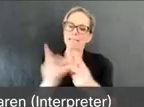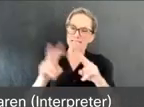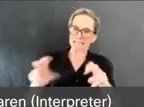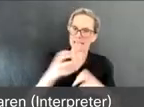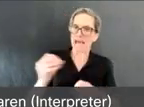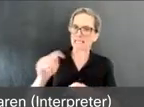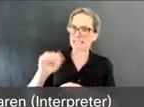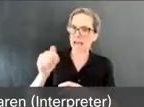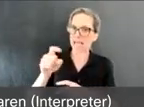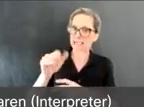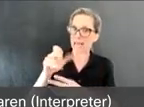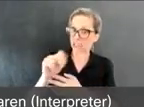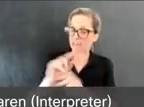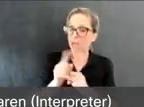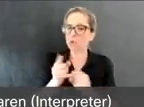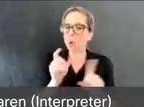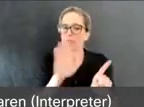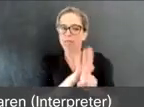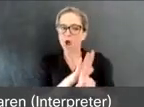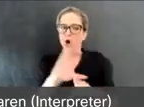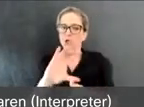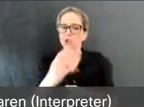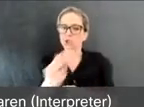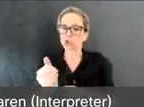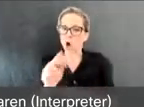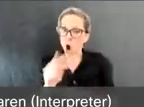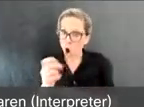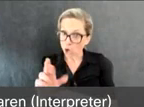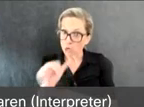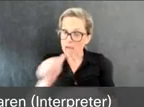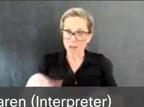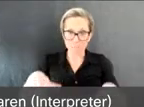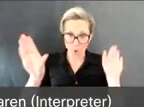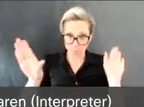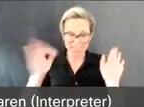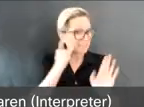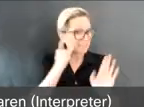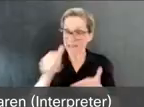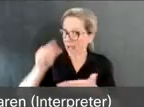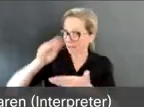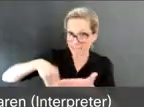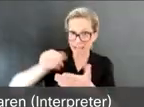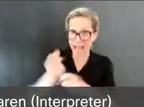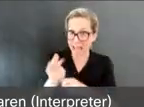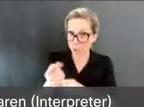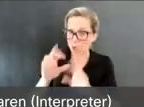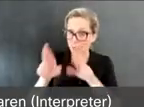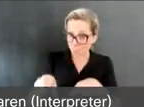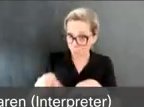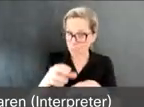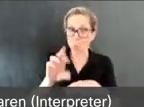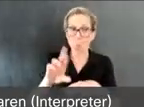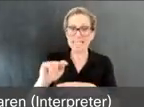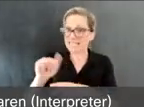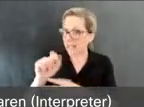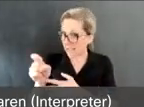isn't forfeited. Because if they're not paying their taxes, or if they're not doing their annual reports and their charter is forfeited, that might